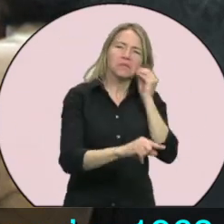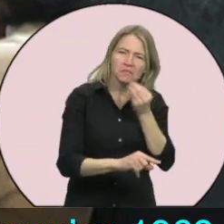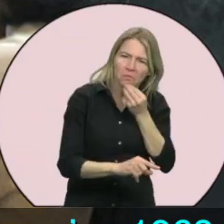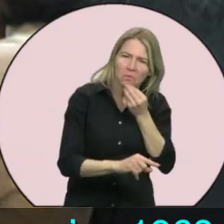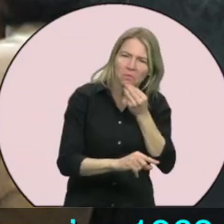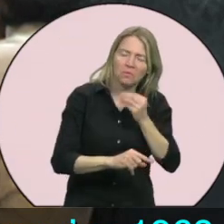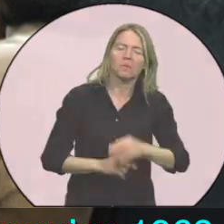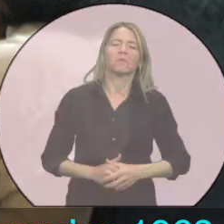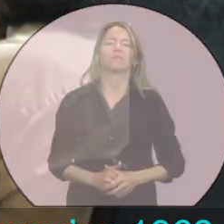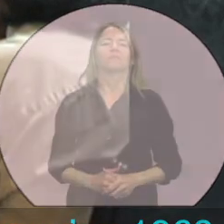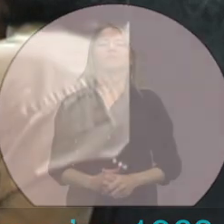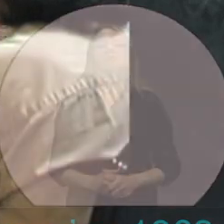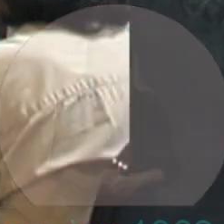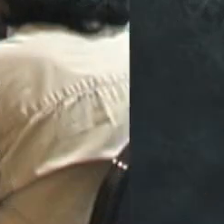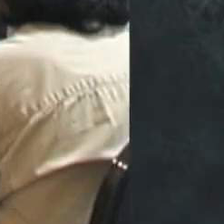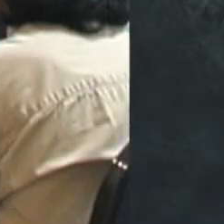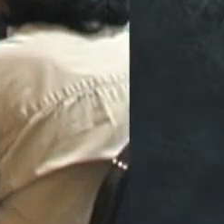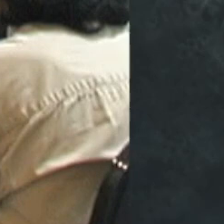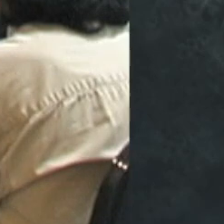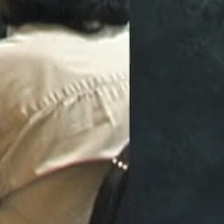then